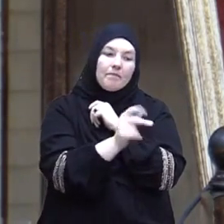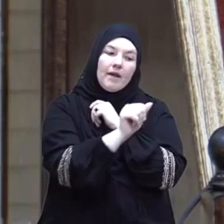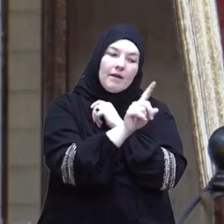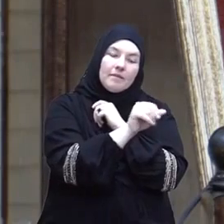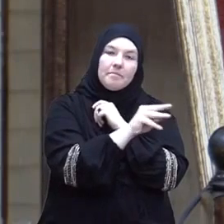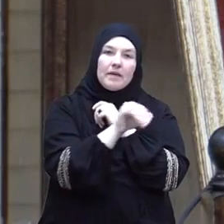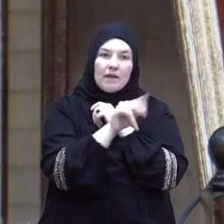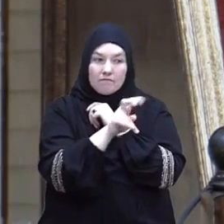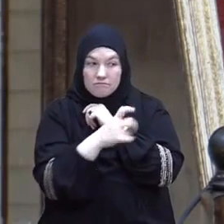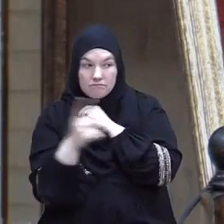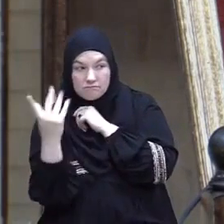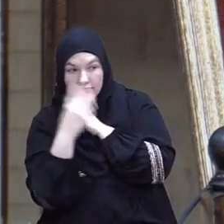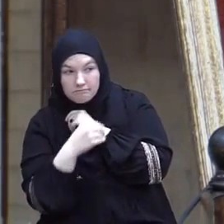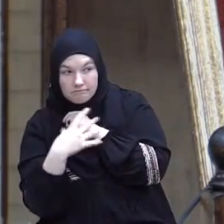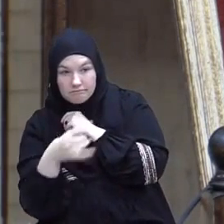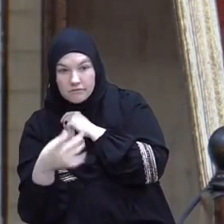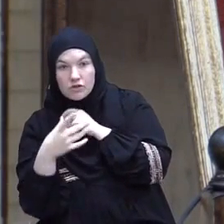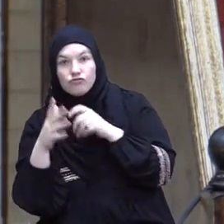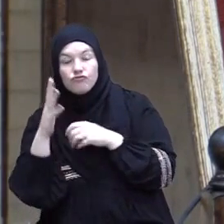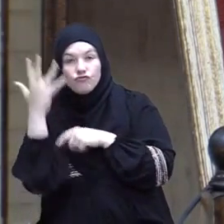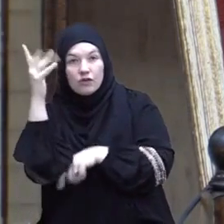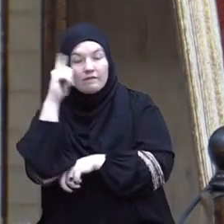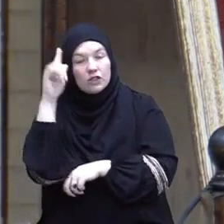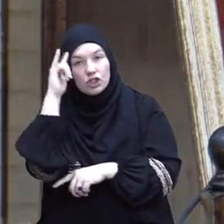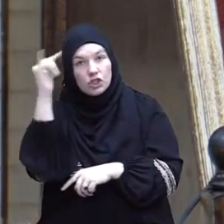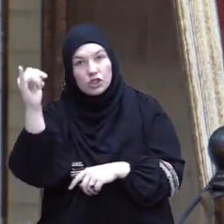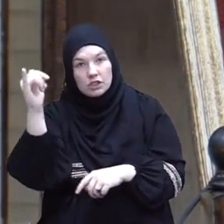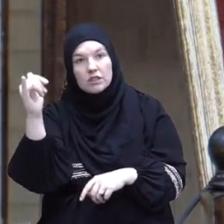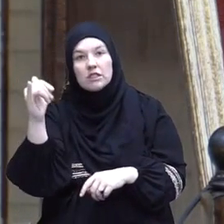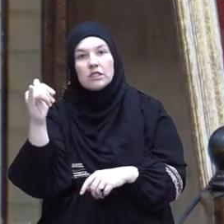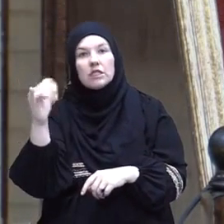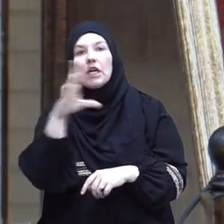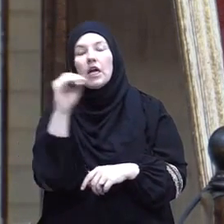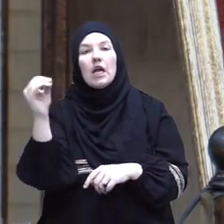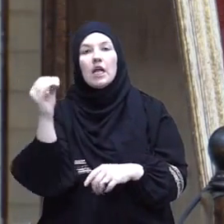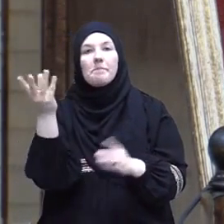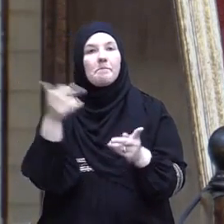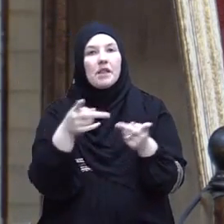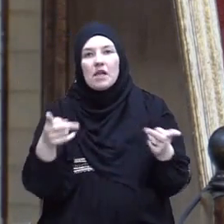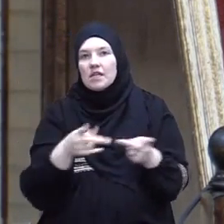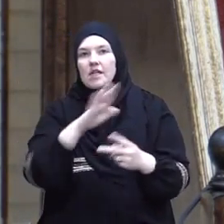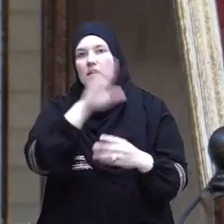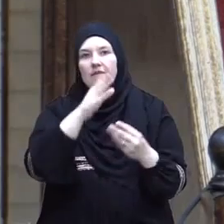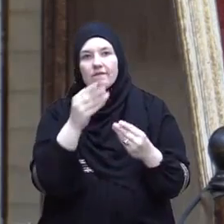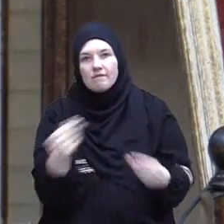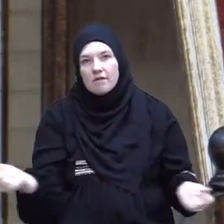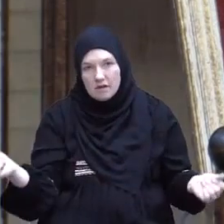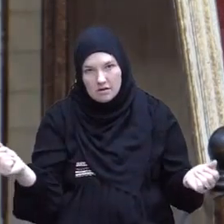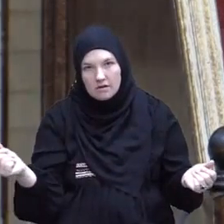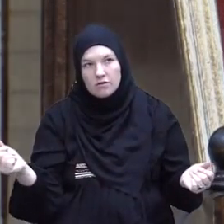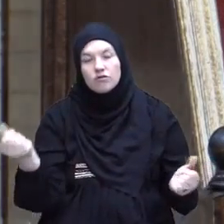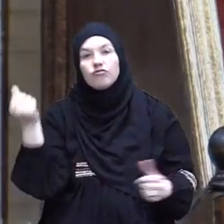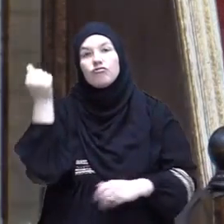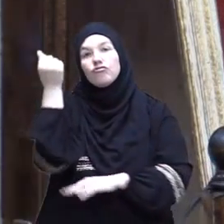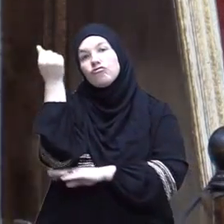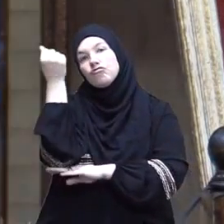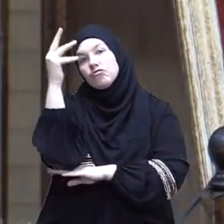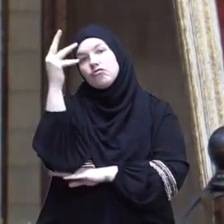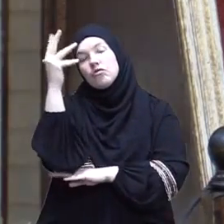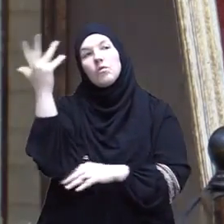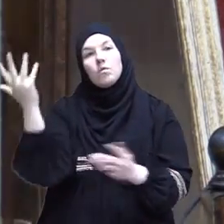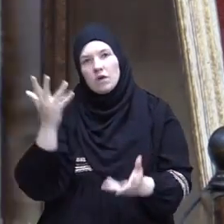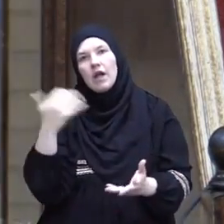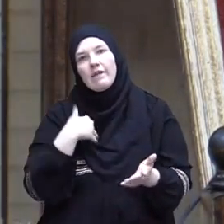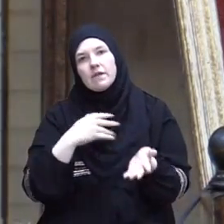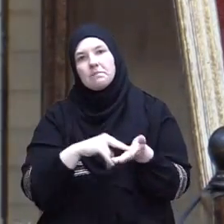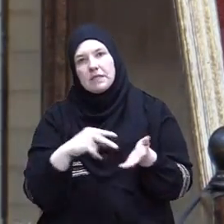like the tree of eternity and a kingdom that never perishes? So the attraction of the tree is, it does have